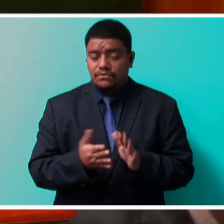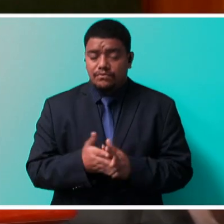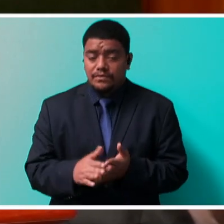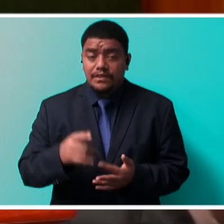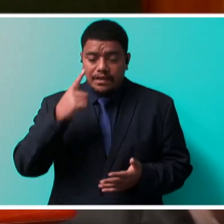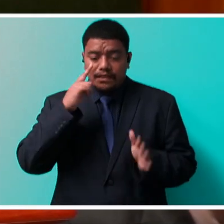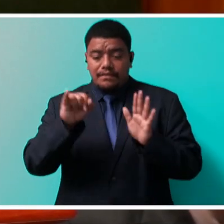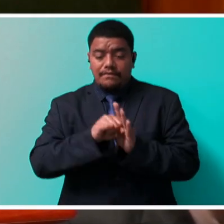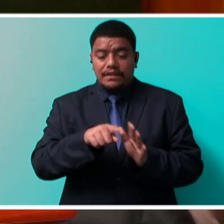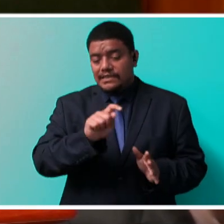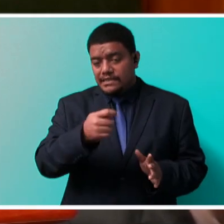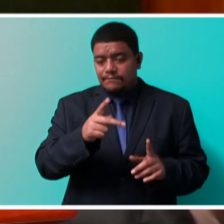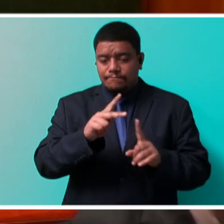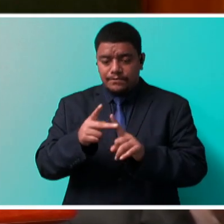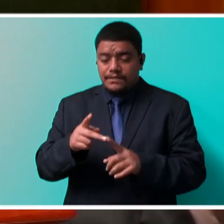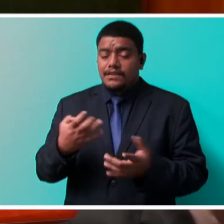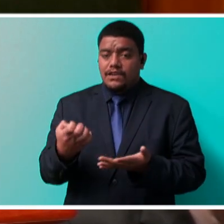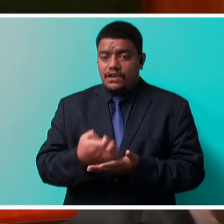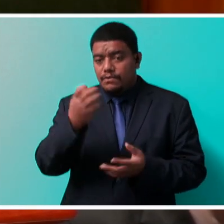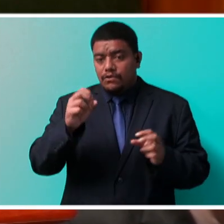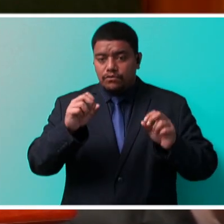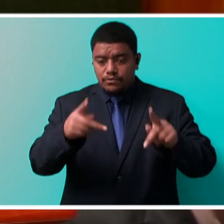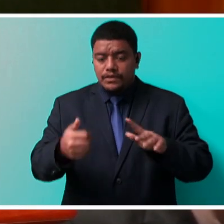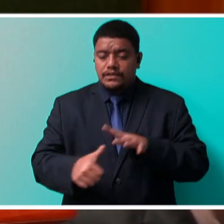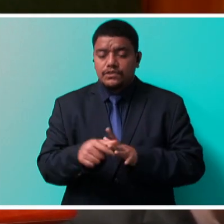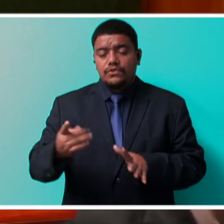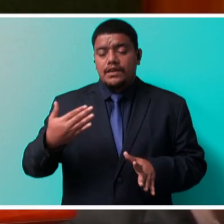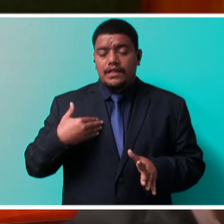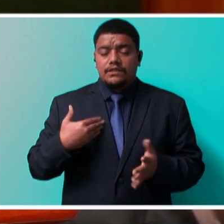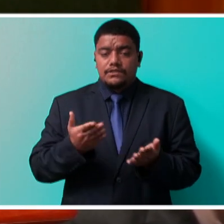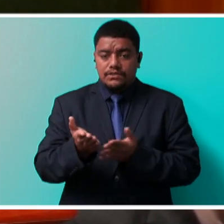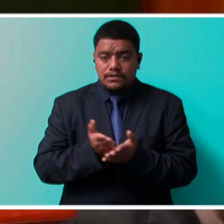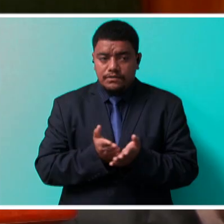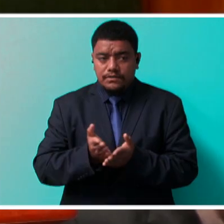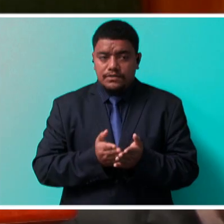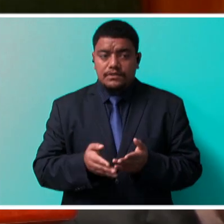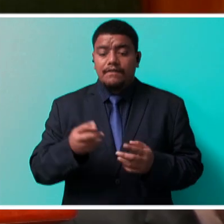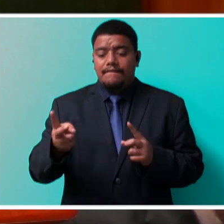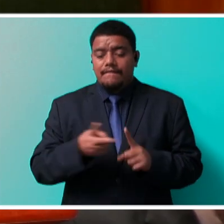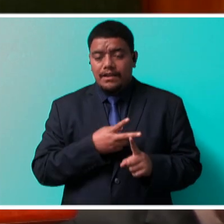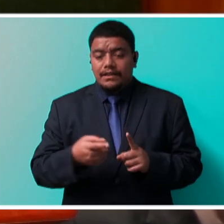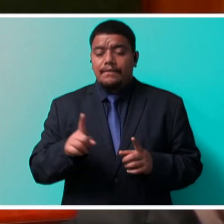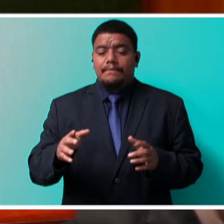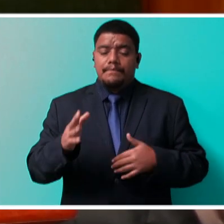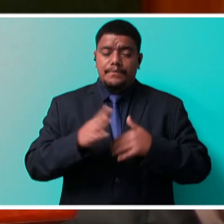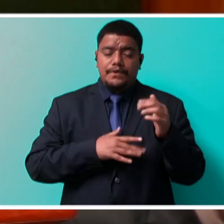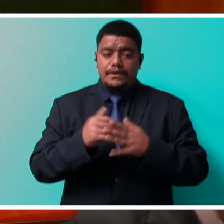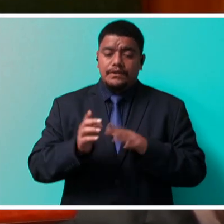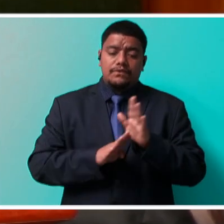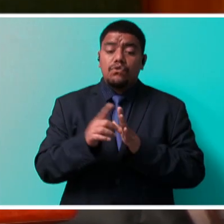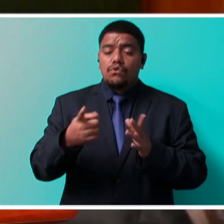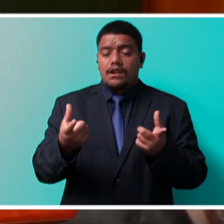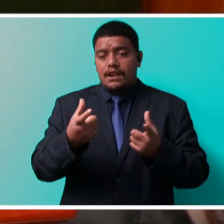key priorities, including economic opportunities, access to health services, addressing violence, and building resilience to climate